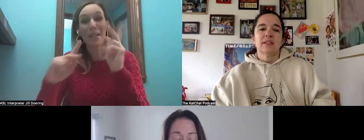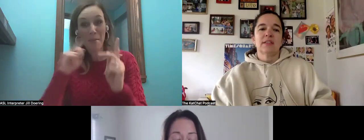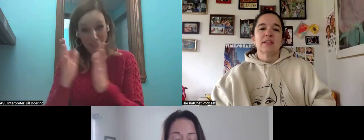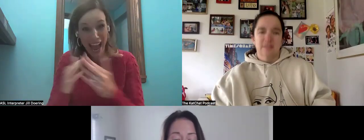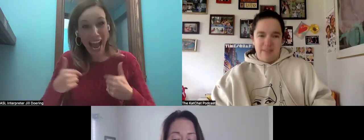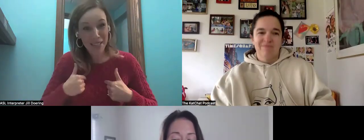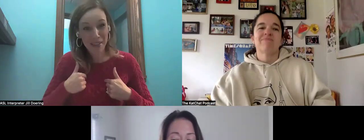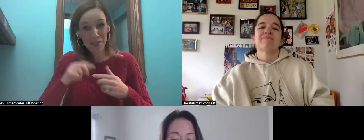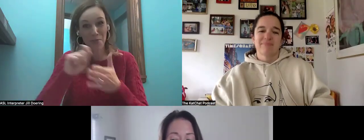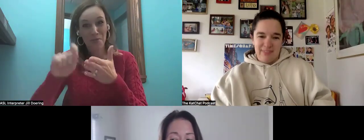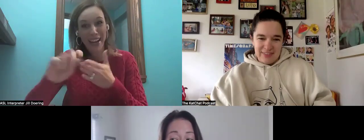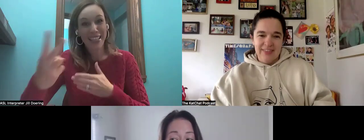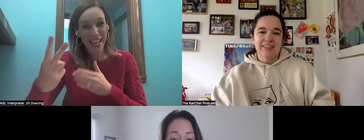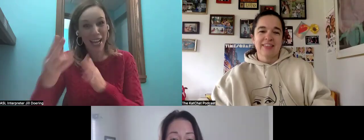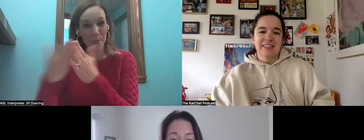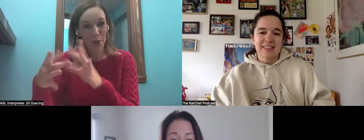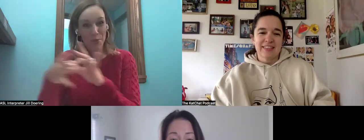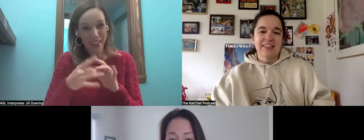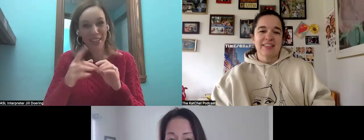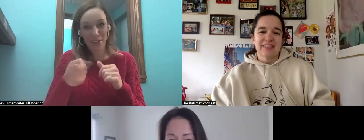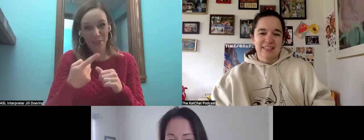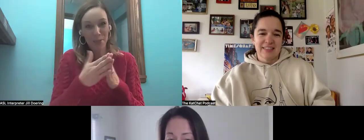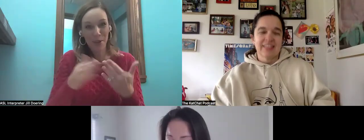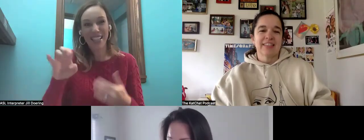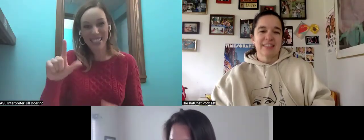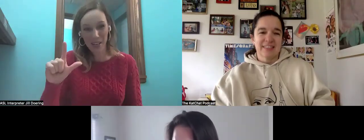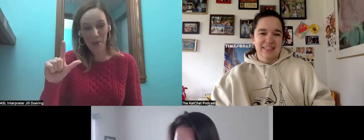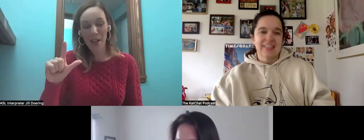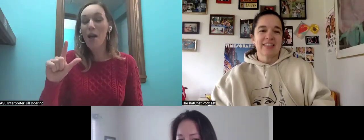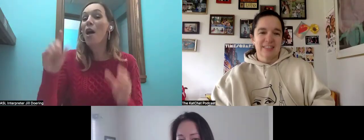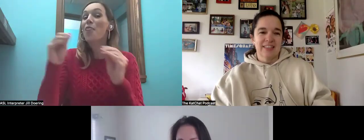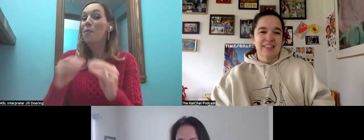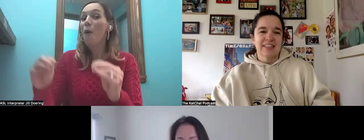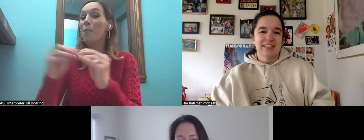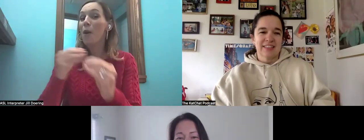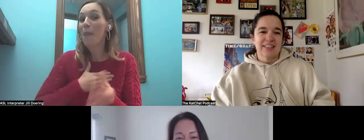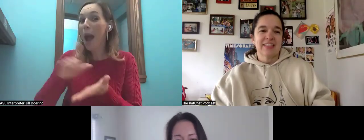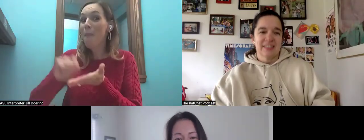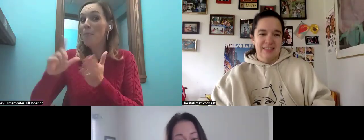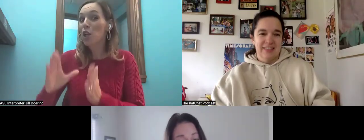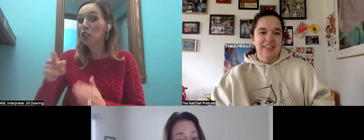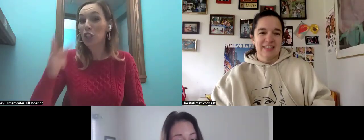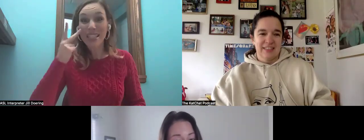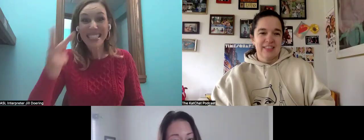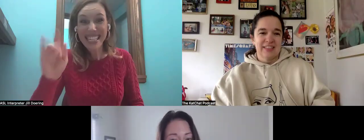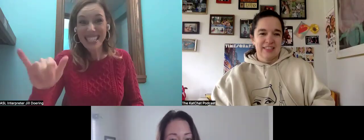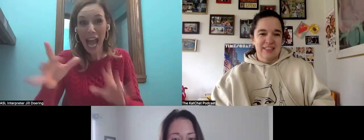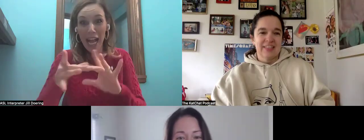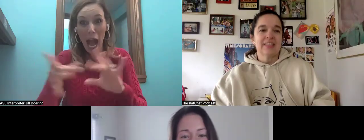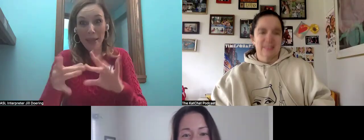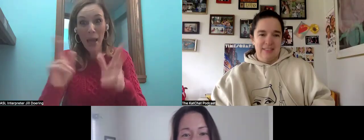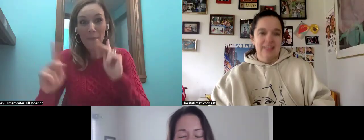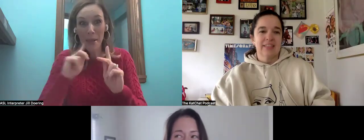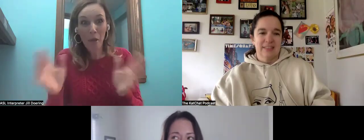a sequel. So the more my publisher sees that, maybe they will allow for a sequel